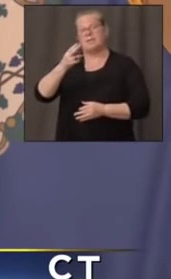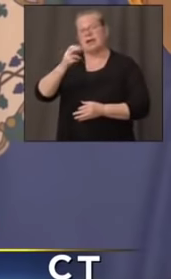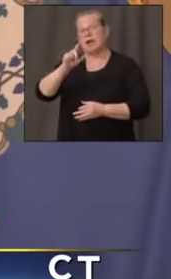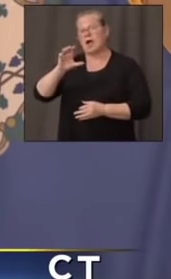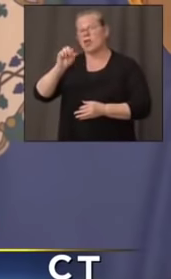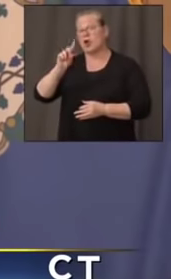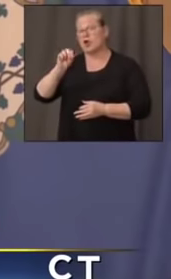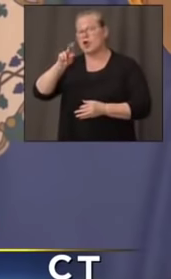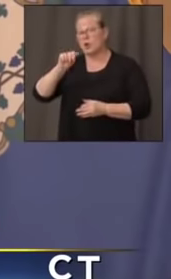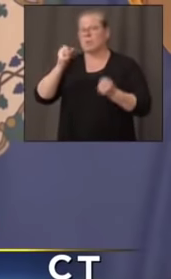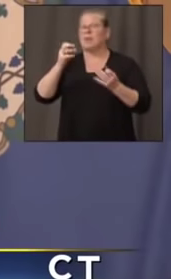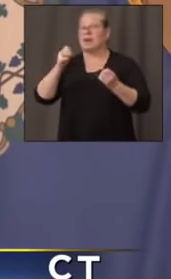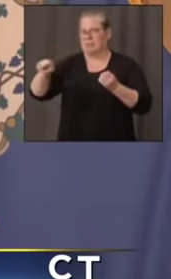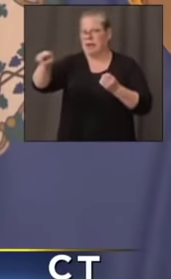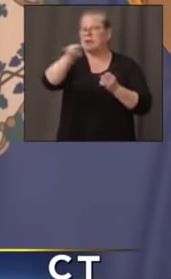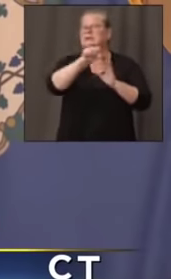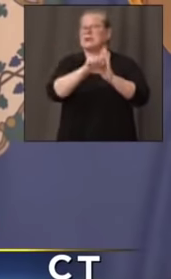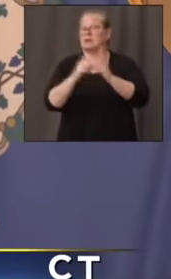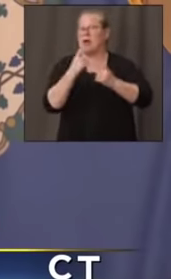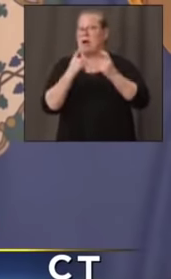plan.